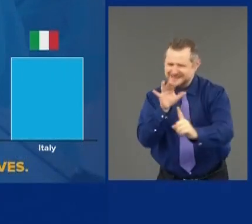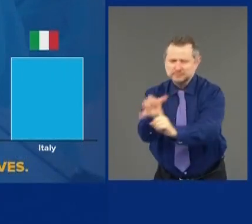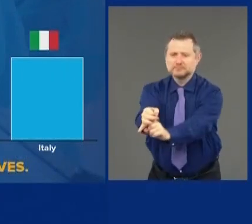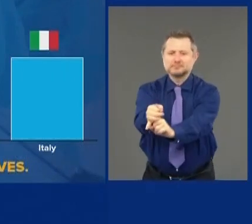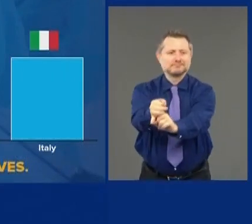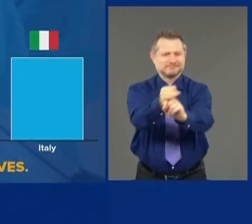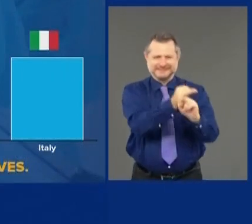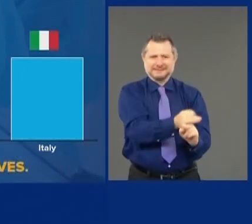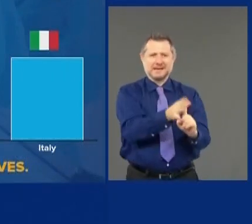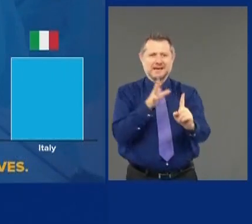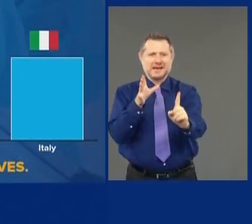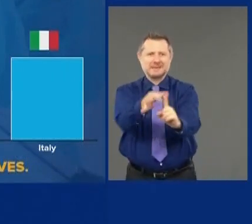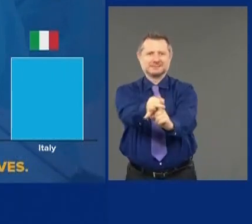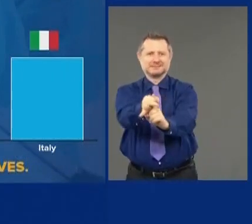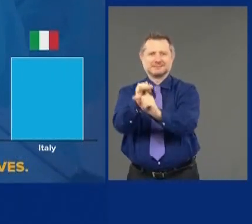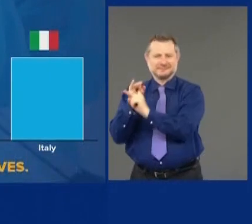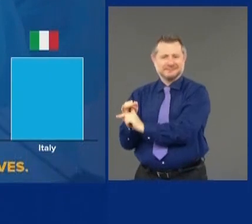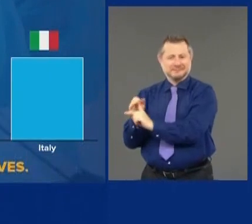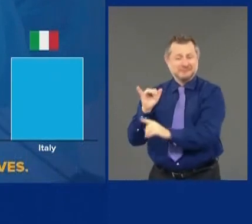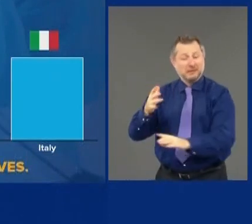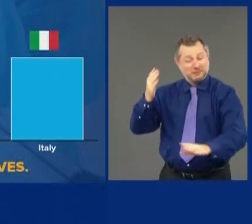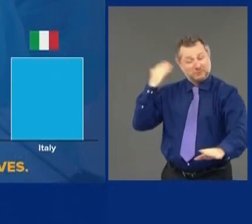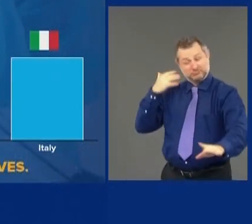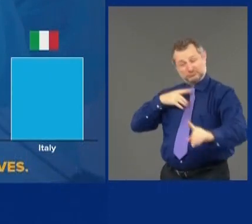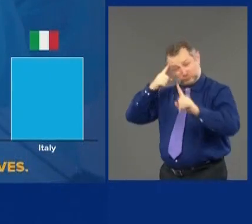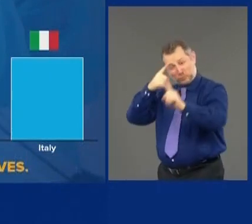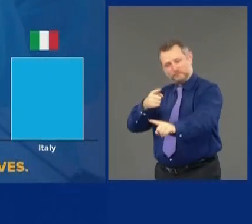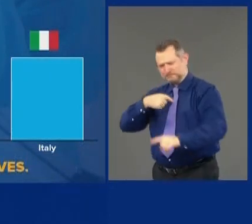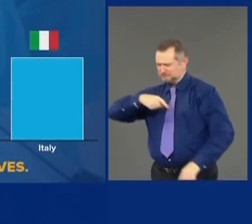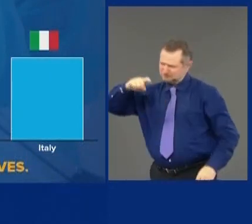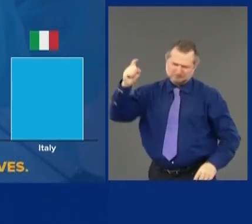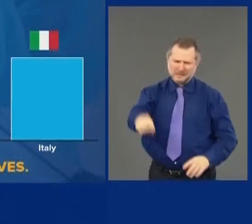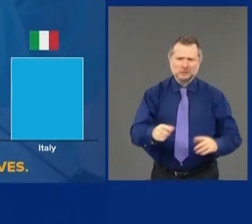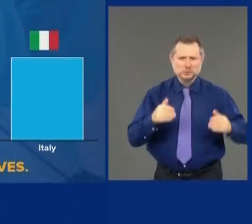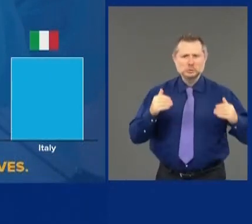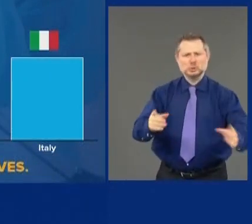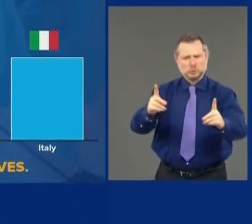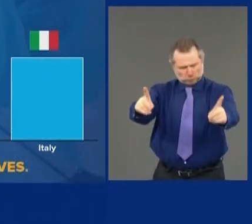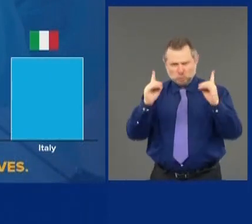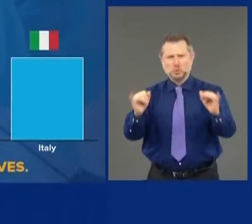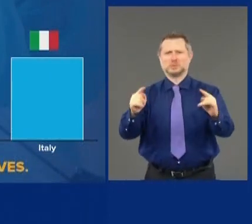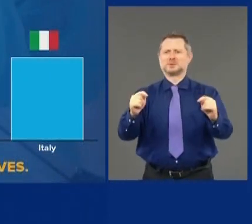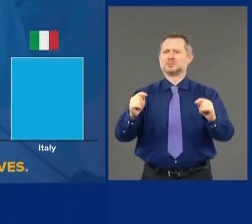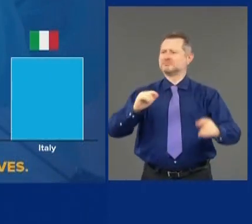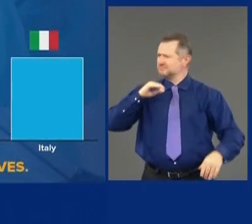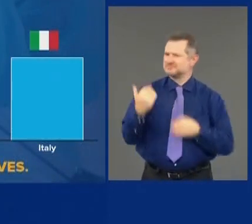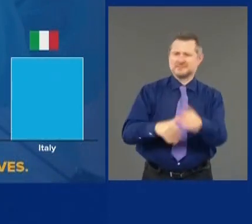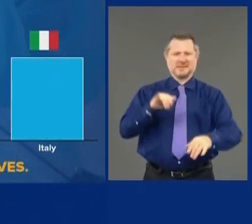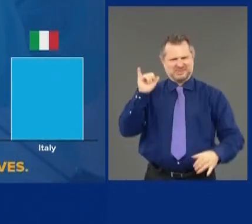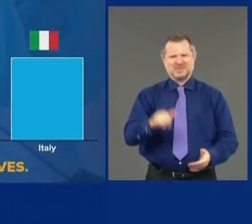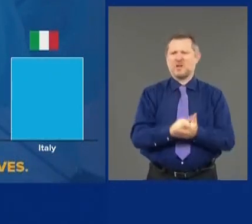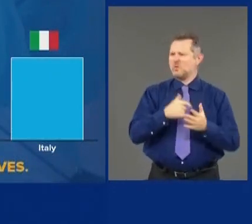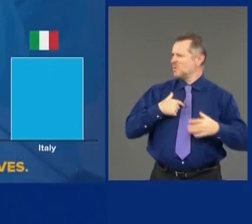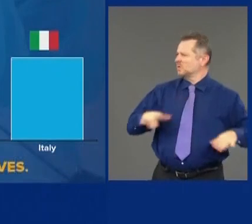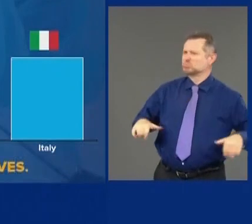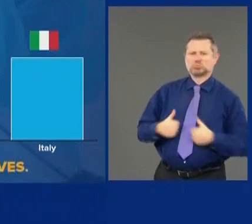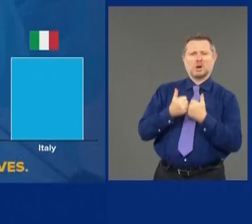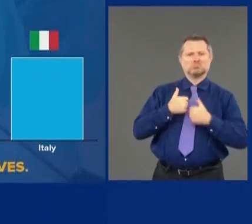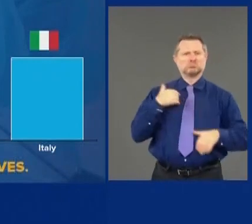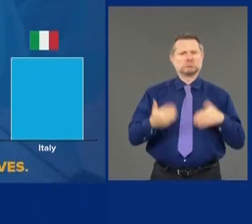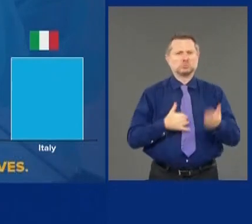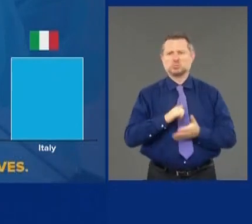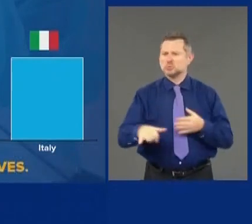worked. We just had to make it work, which was the challenge, right? You want to lose